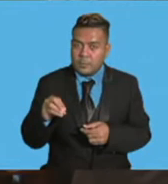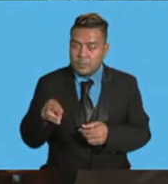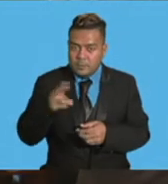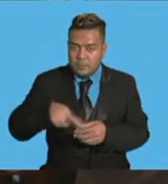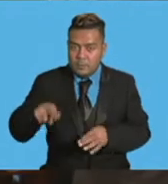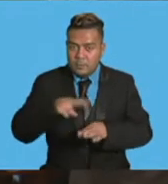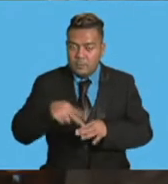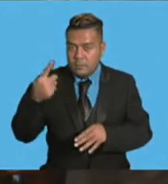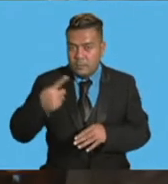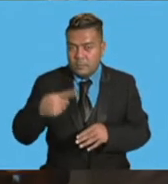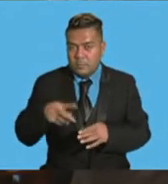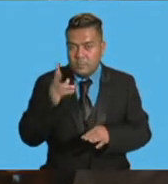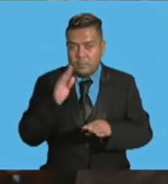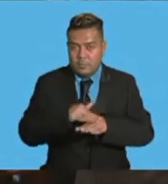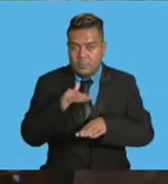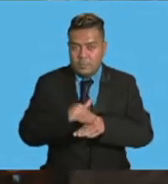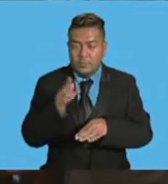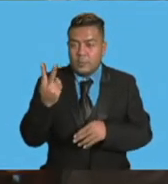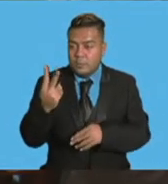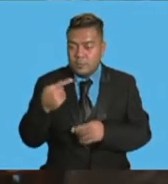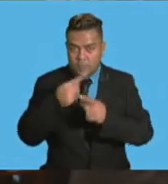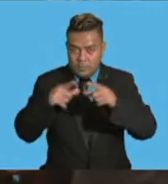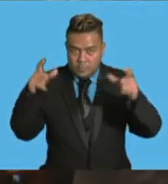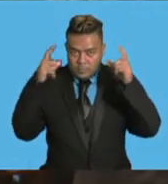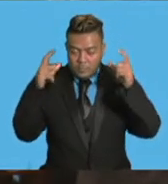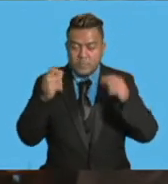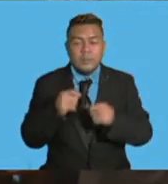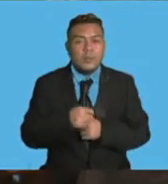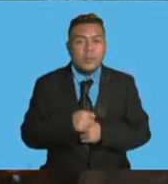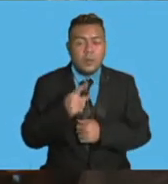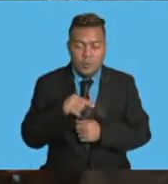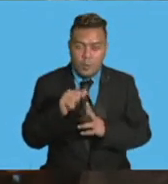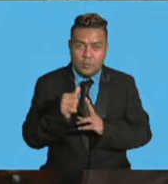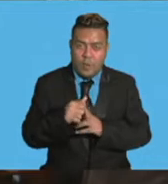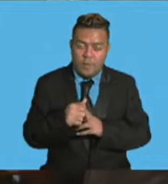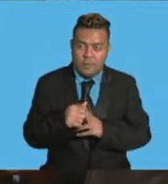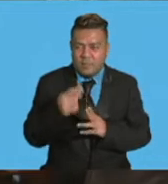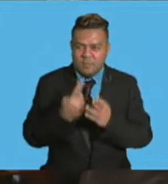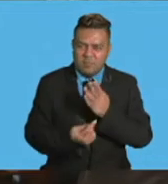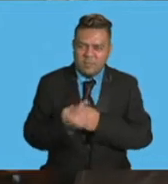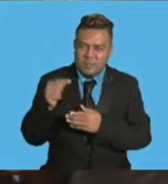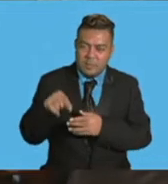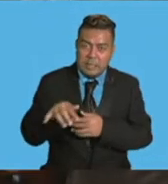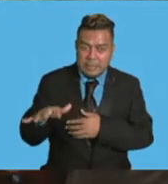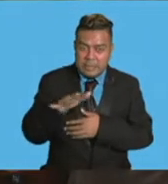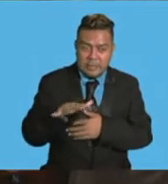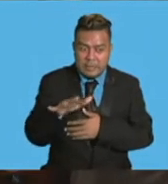from Kiribati, and 2 from Tuvalu. And of course, we also have incidents within these